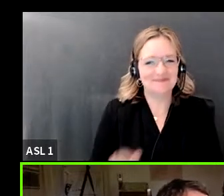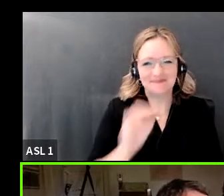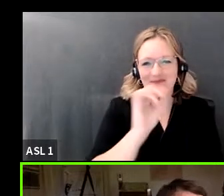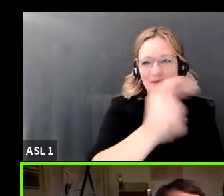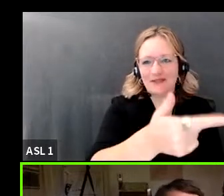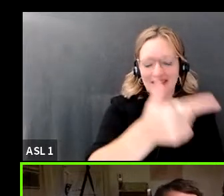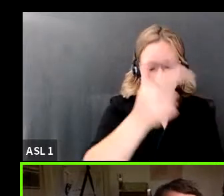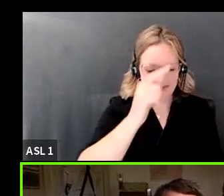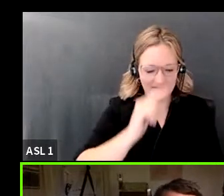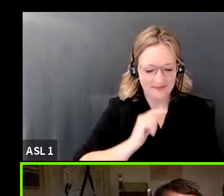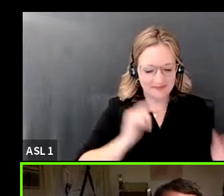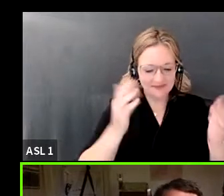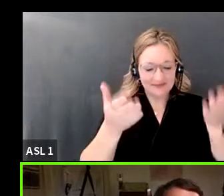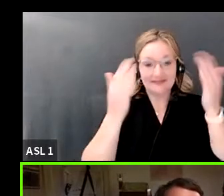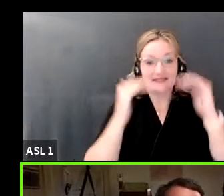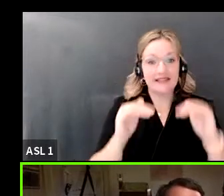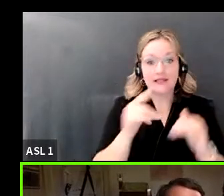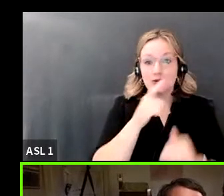mohammad miguel